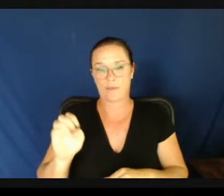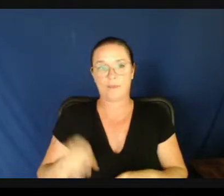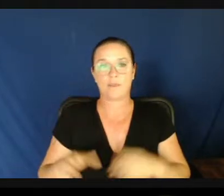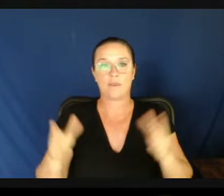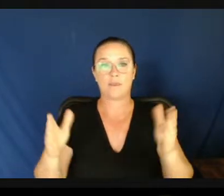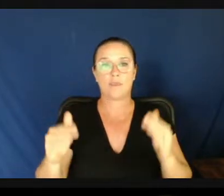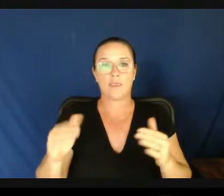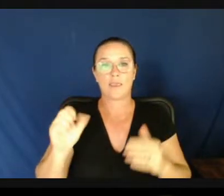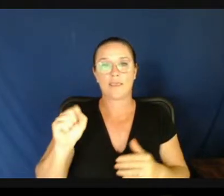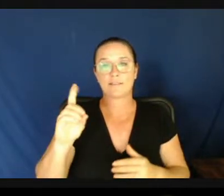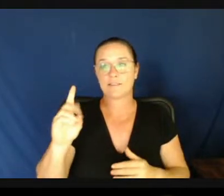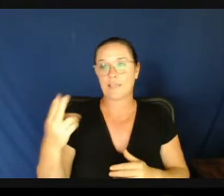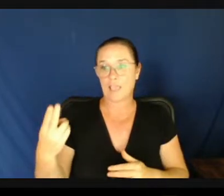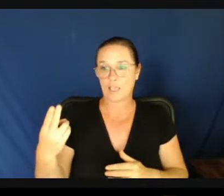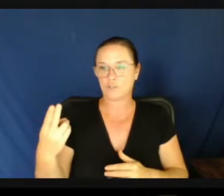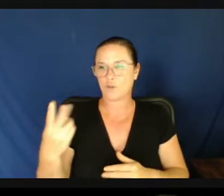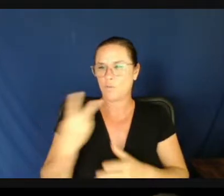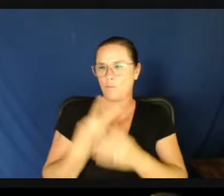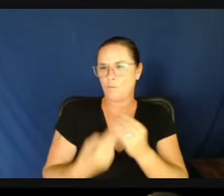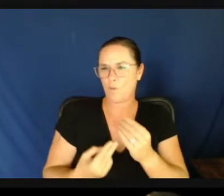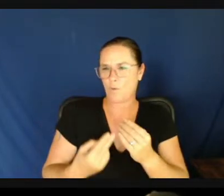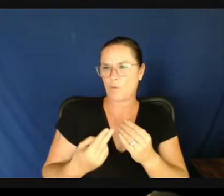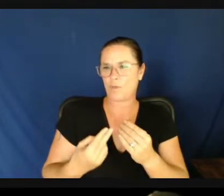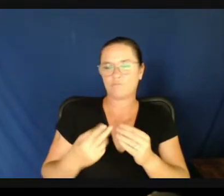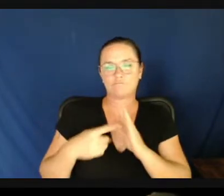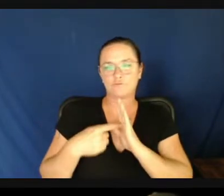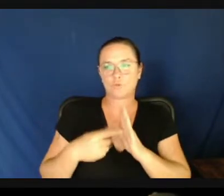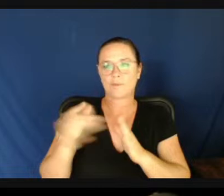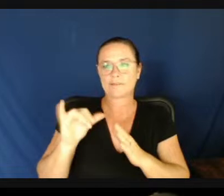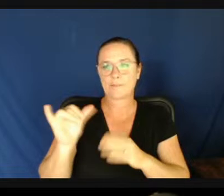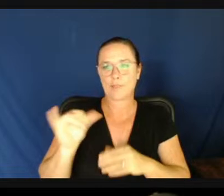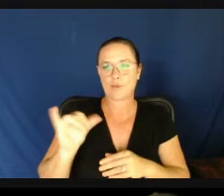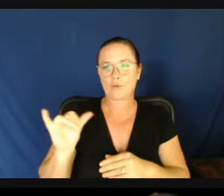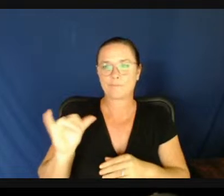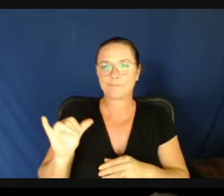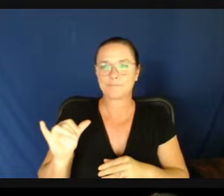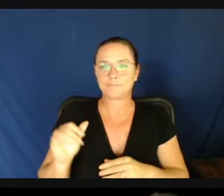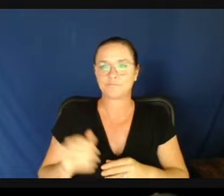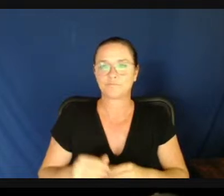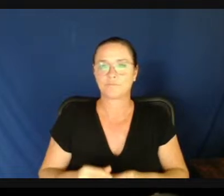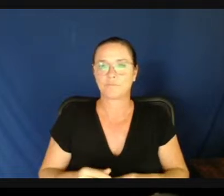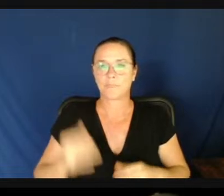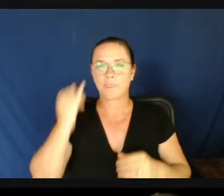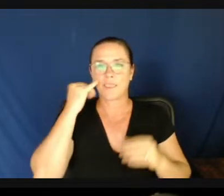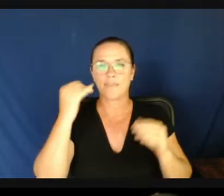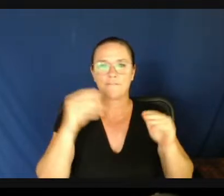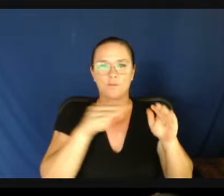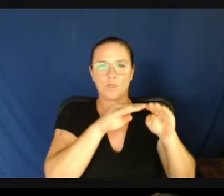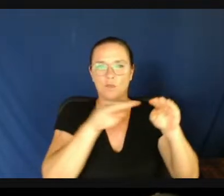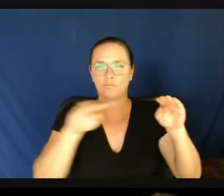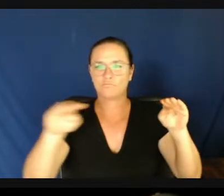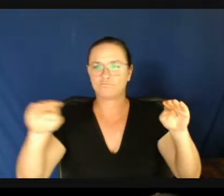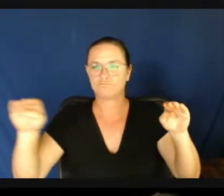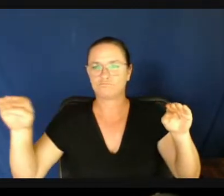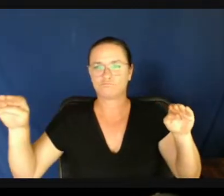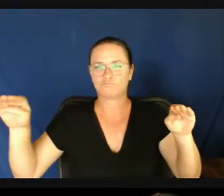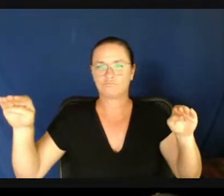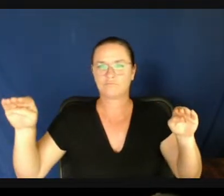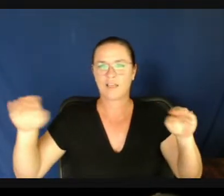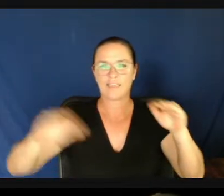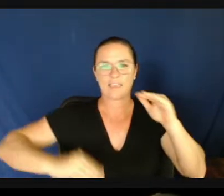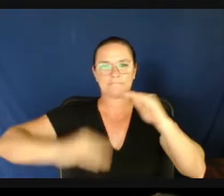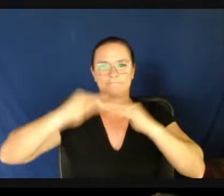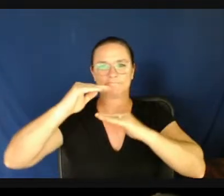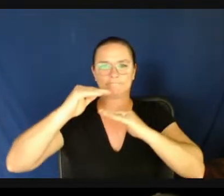both components, and showing a similar kind of step there as well. But if you consider this previous threshold where we were